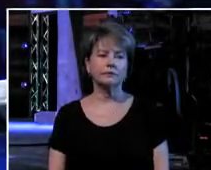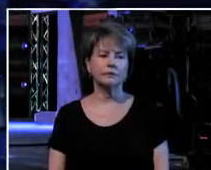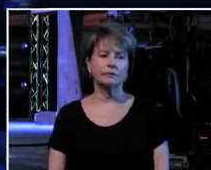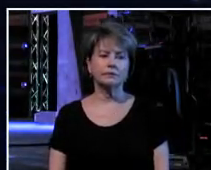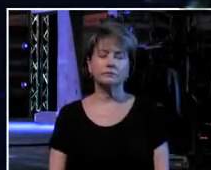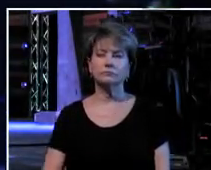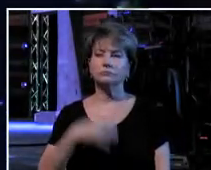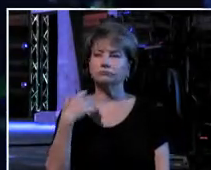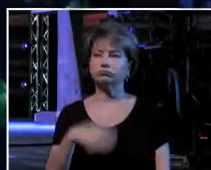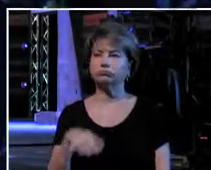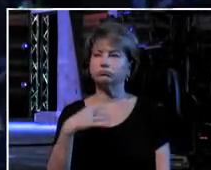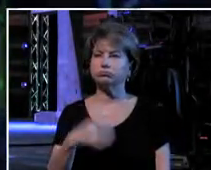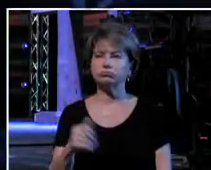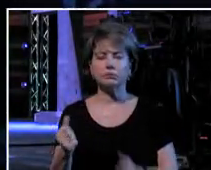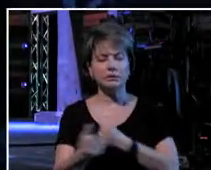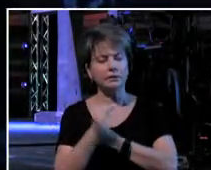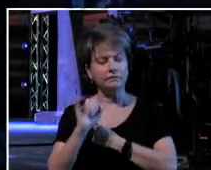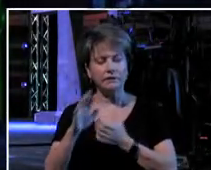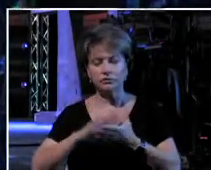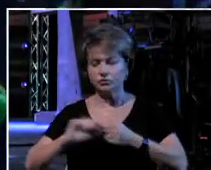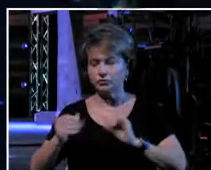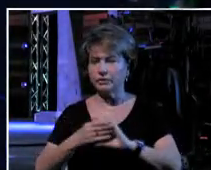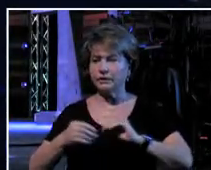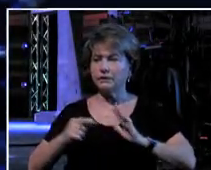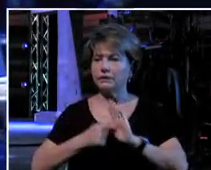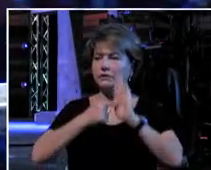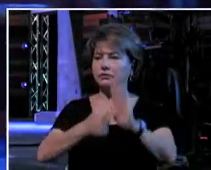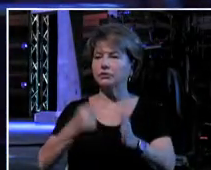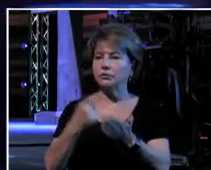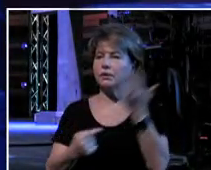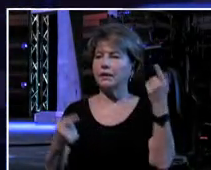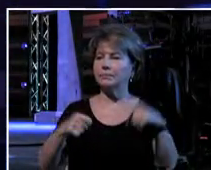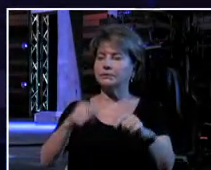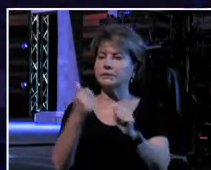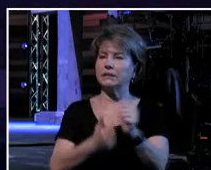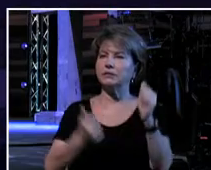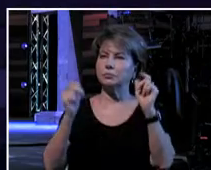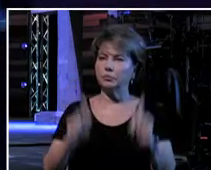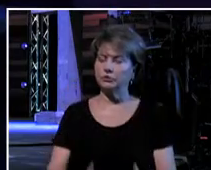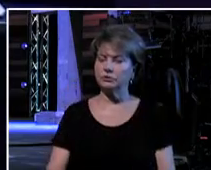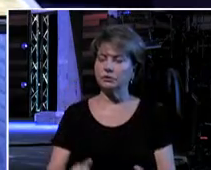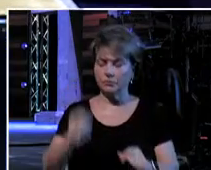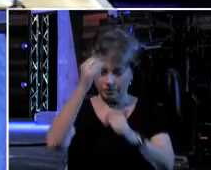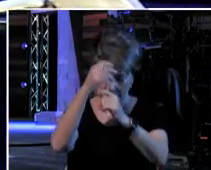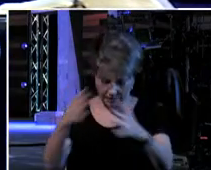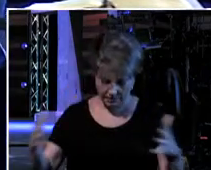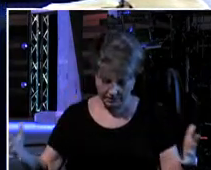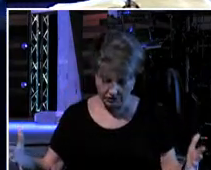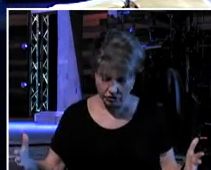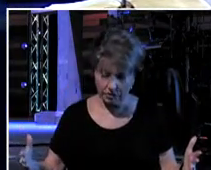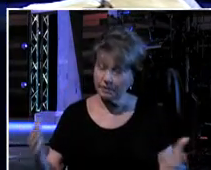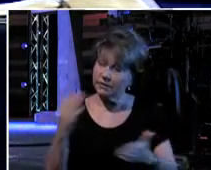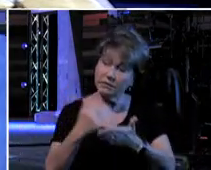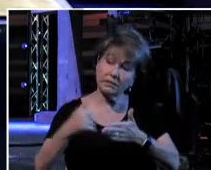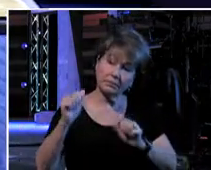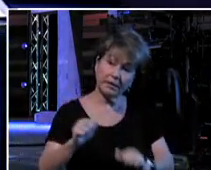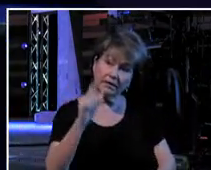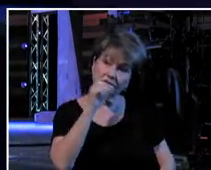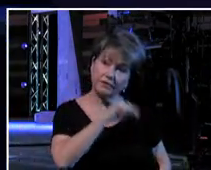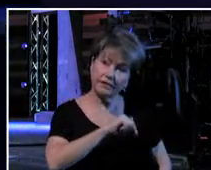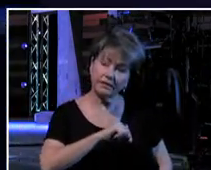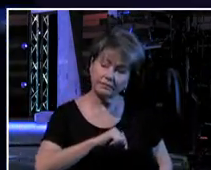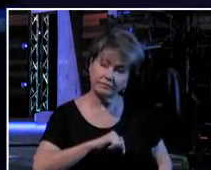I love that story because it kind of shows you what has to happen in each of us with the message that some of us can pretend to